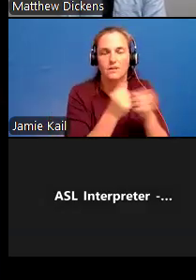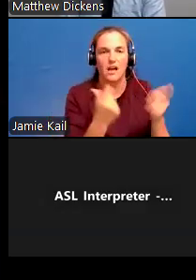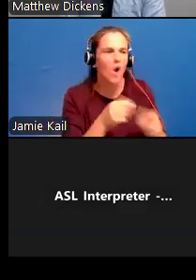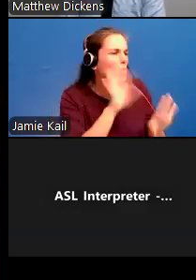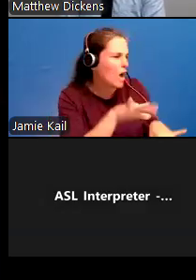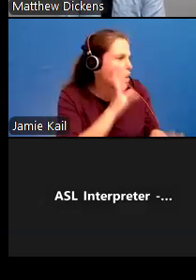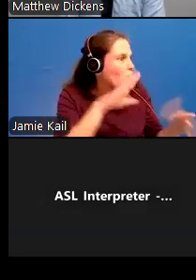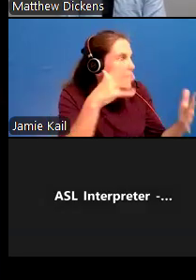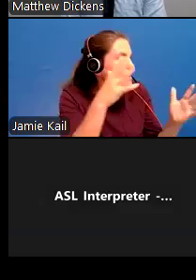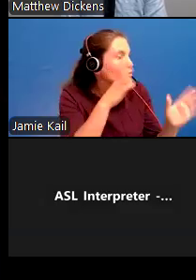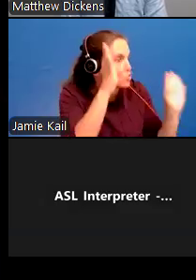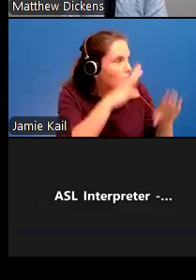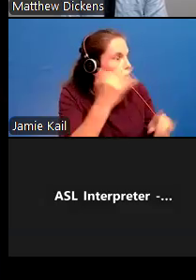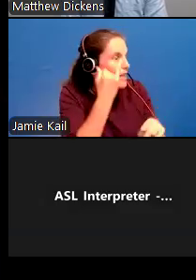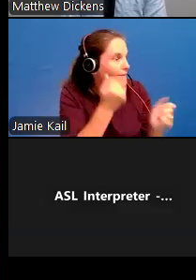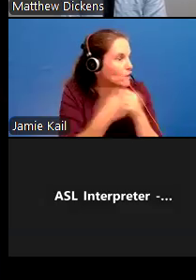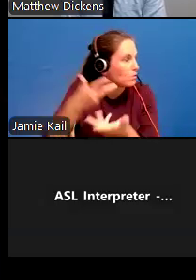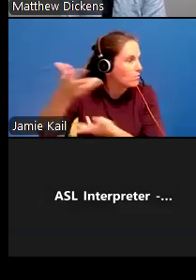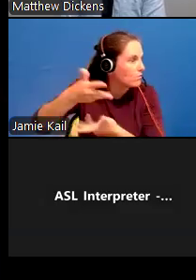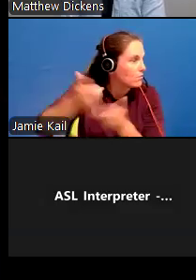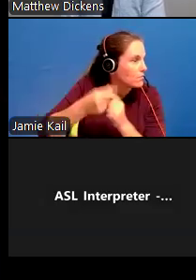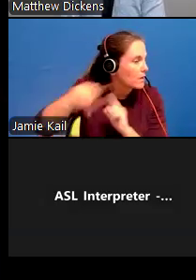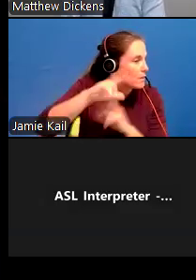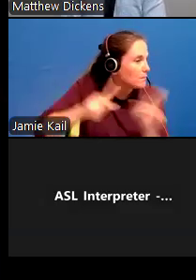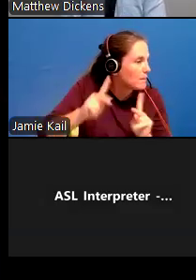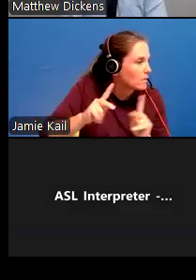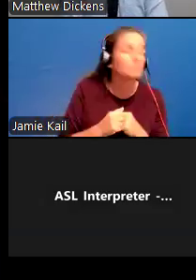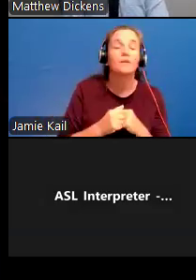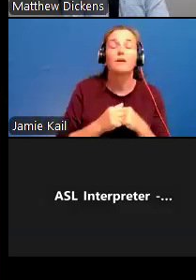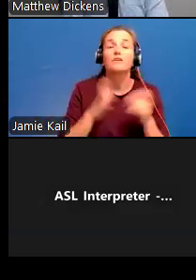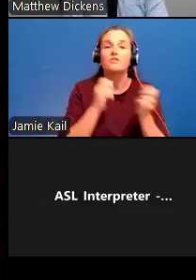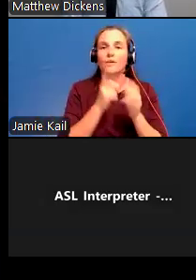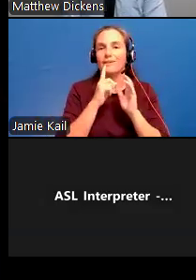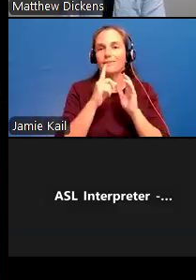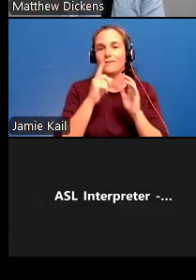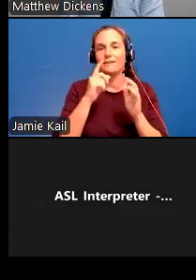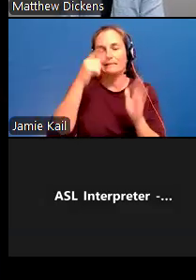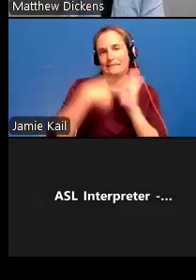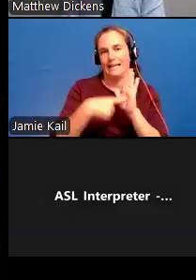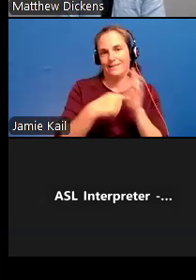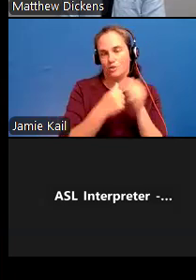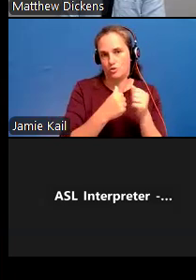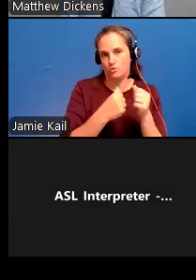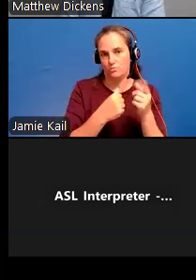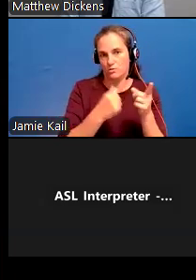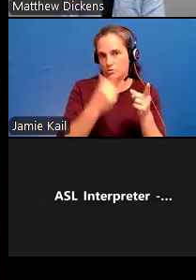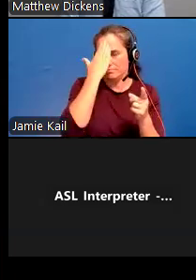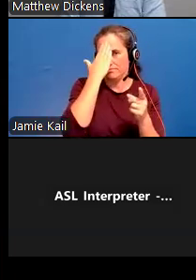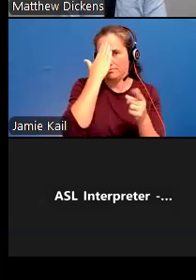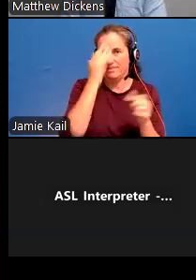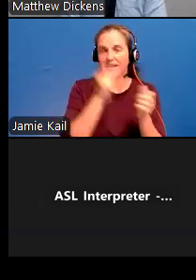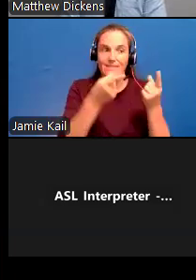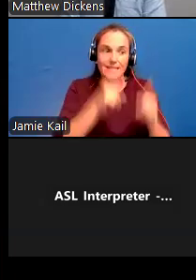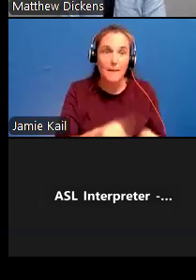So these are some signs to be aware of when it comes to abuse, whether this is occurring to you or somebody you